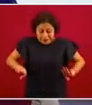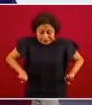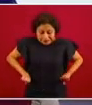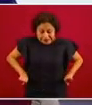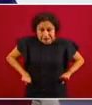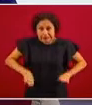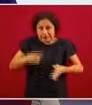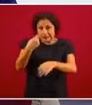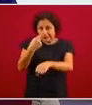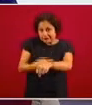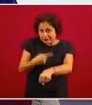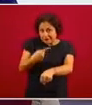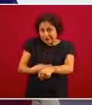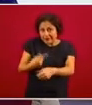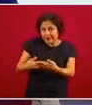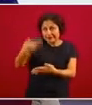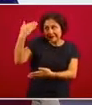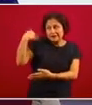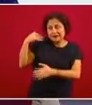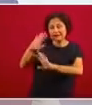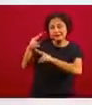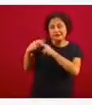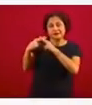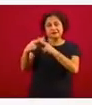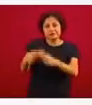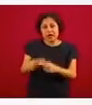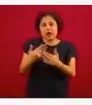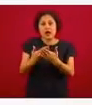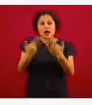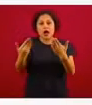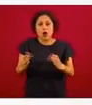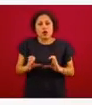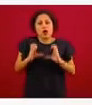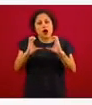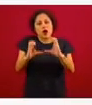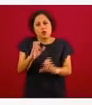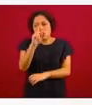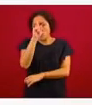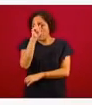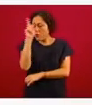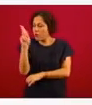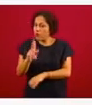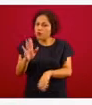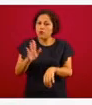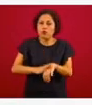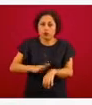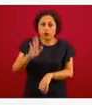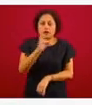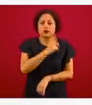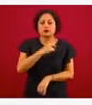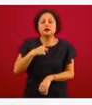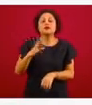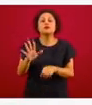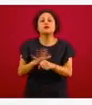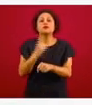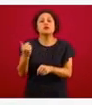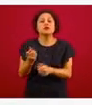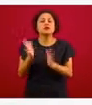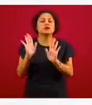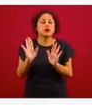more. Those people who have these diseases have to be extremely